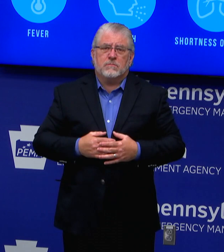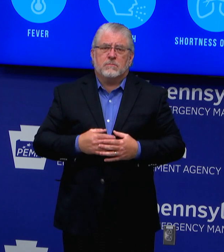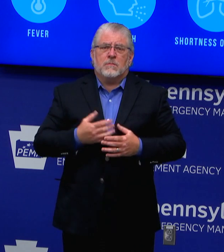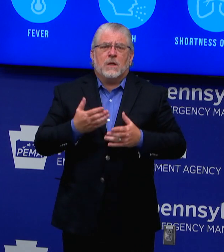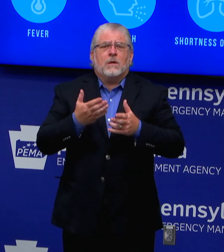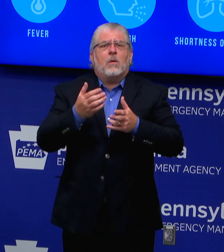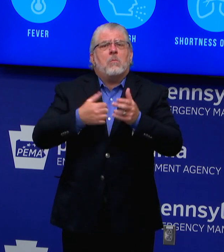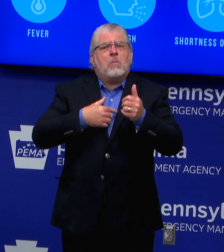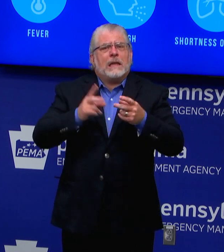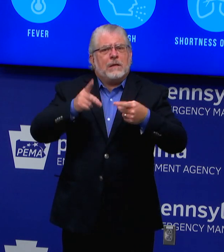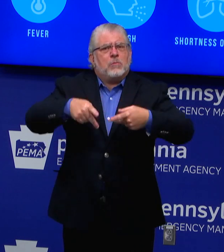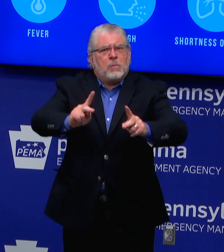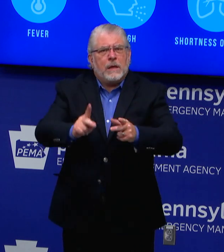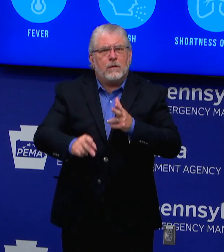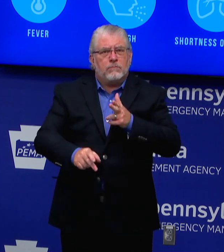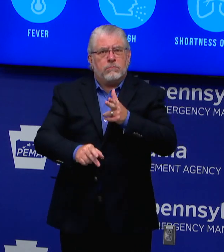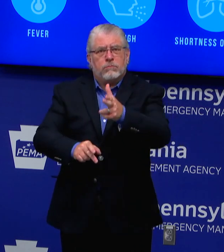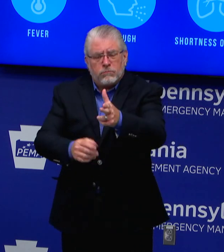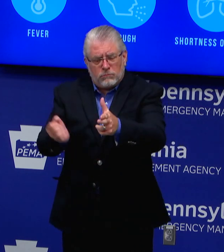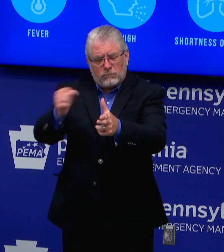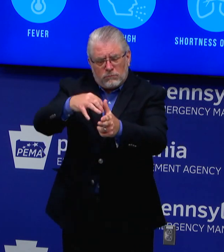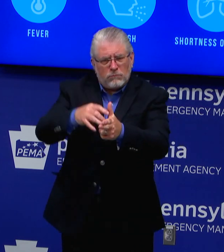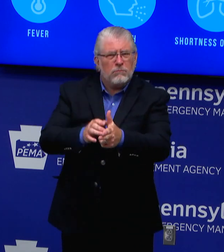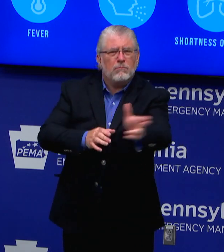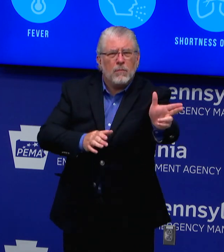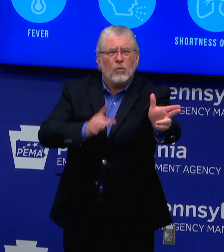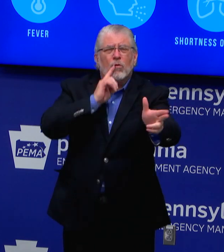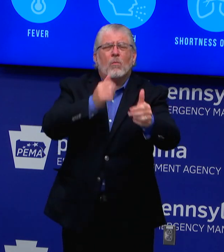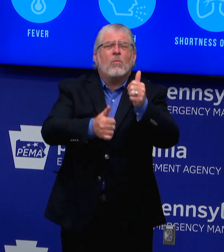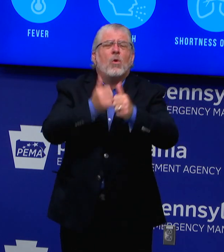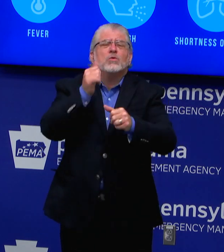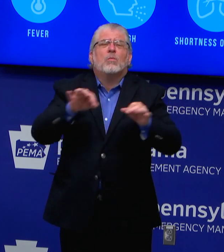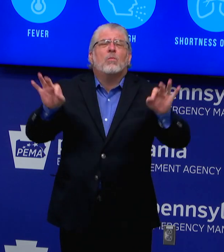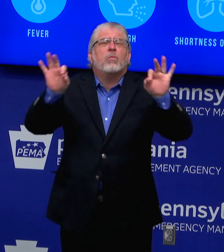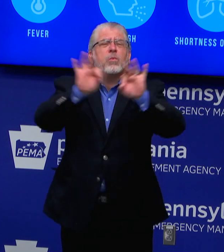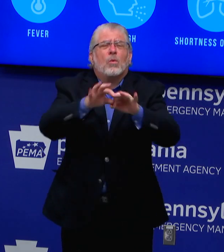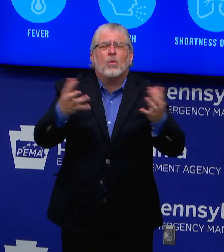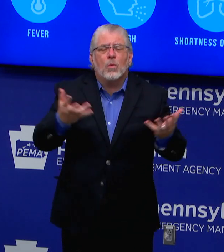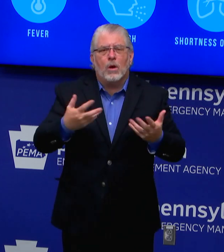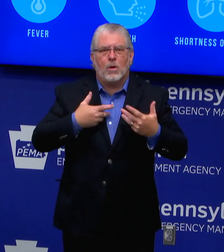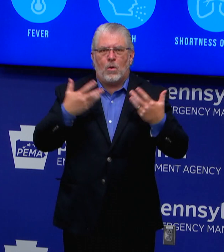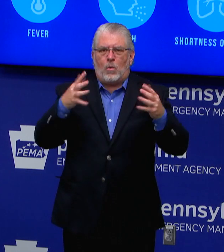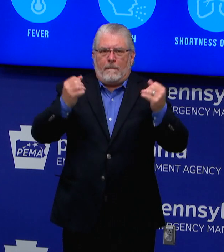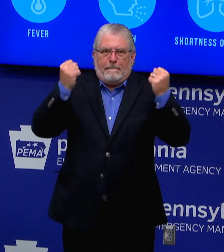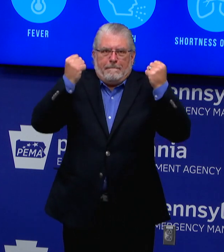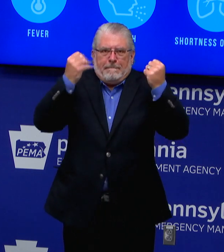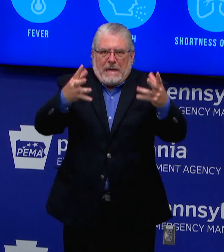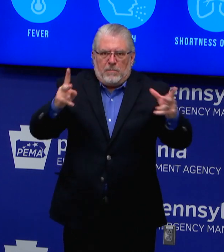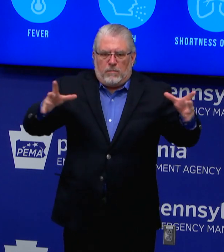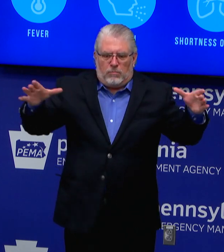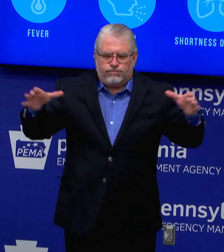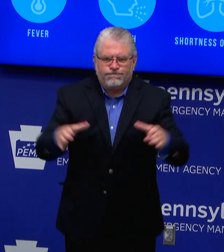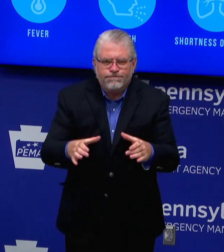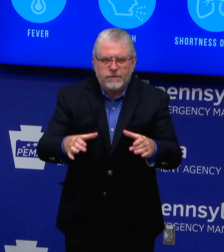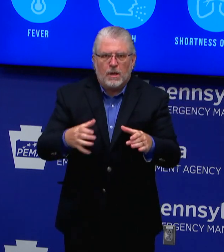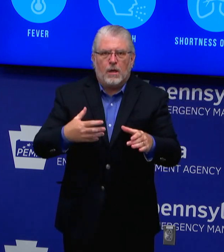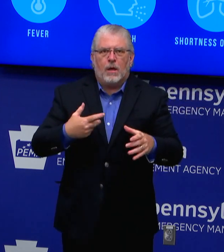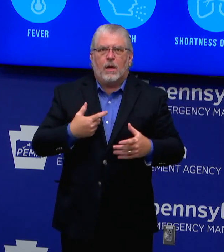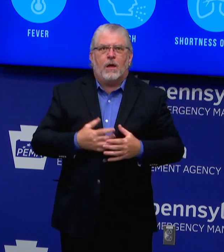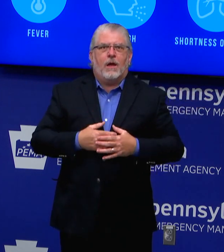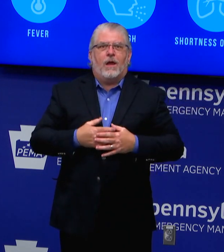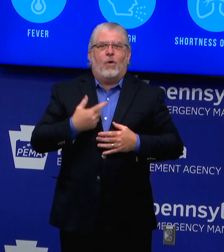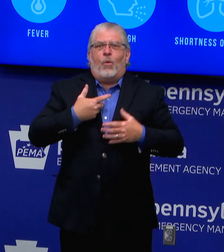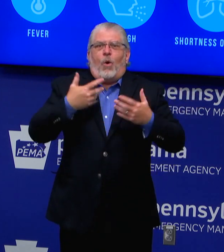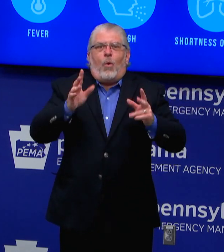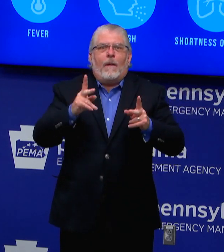keep people safe. The more you congregate, the less you stay home, the greater the opportunity for that virus to